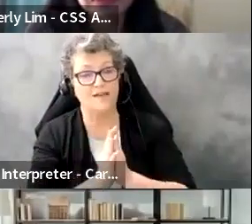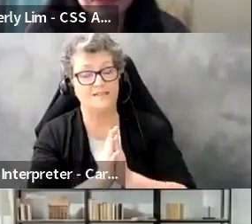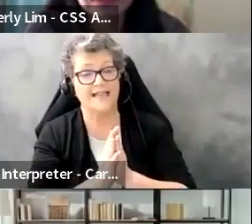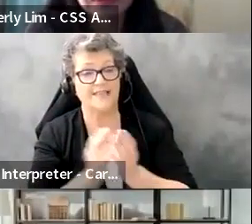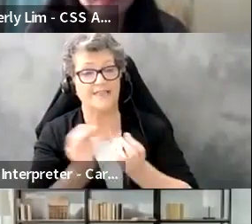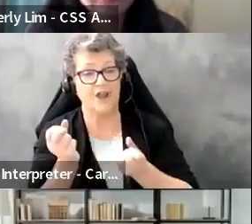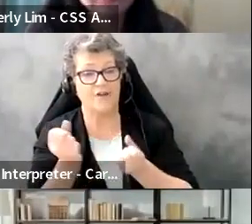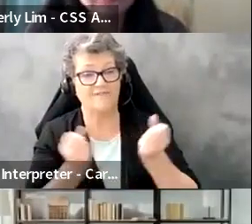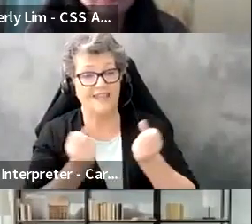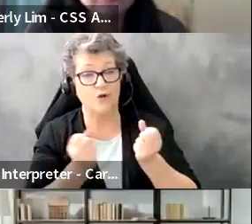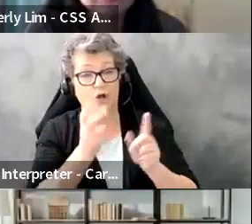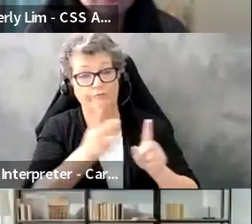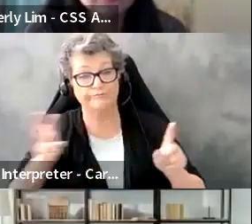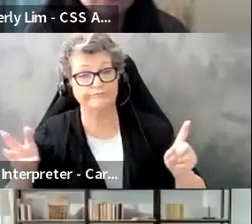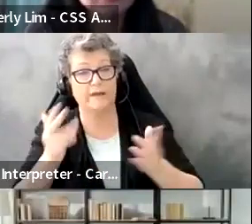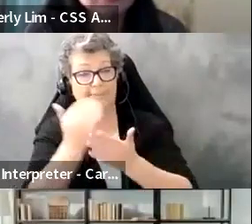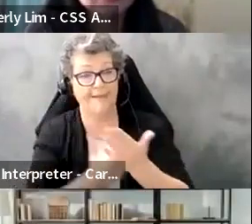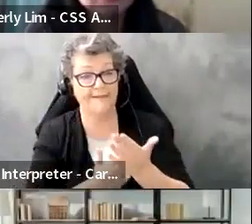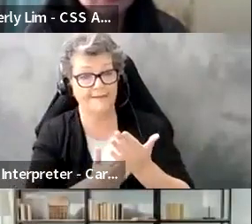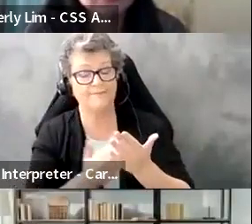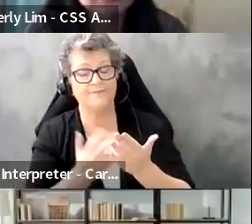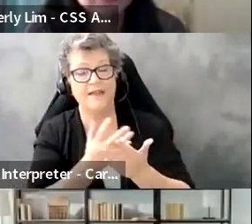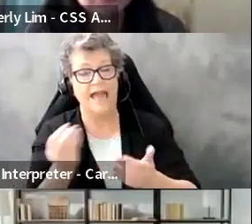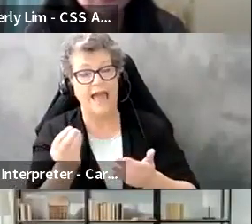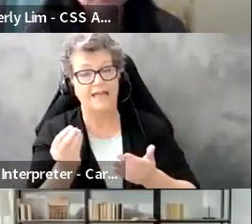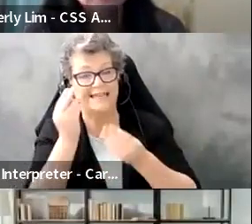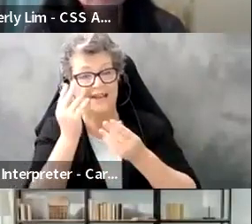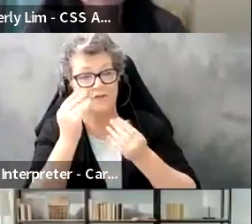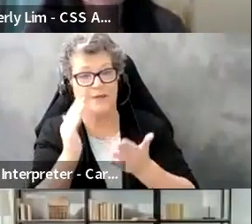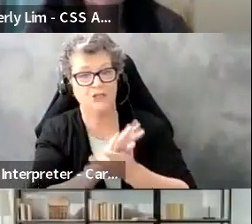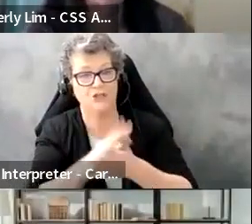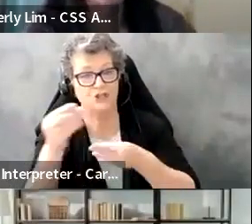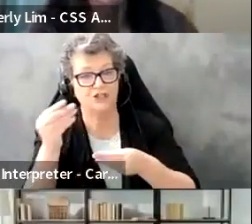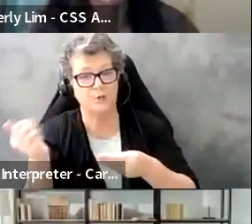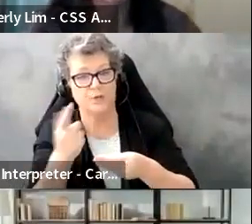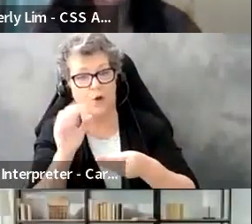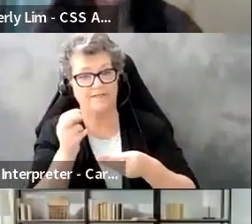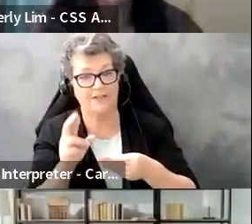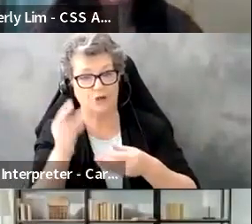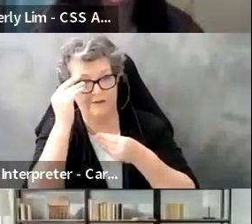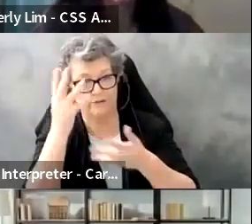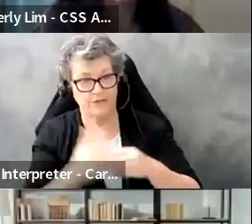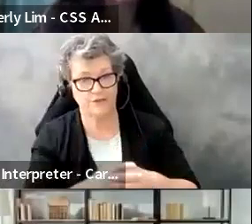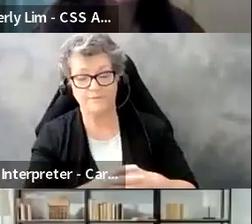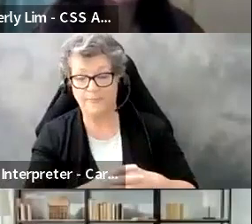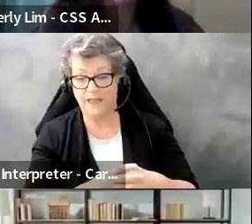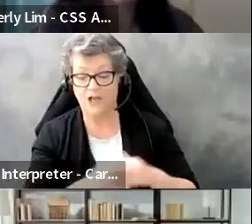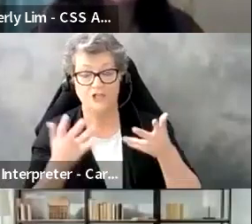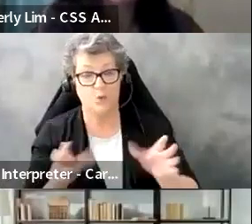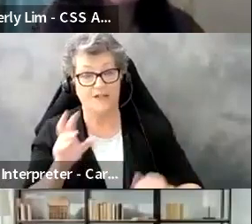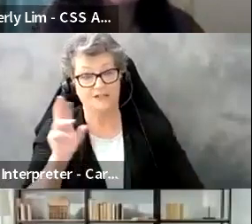fleet list and also an information sheet with all their vendor information. So once